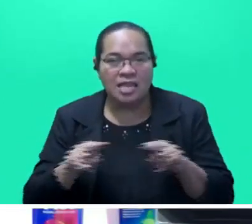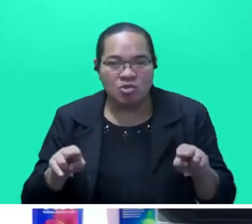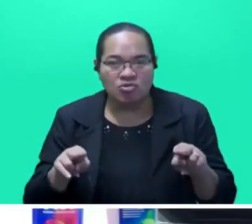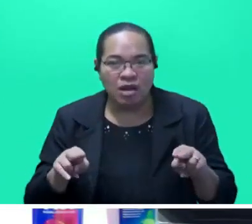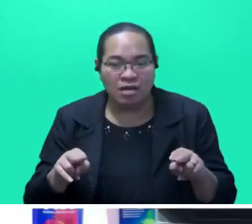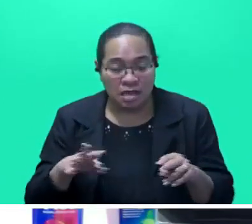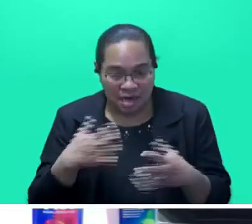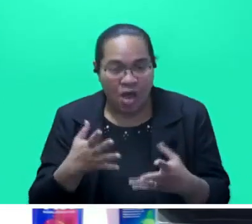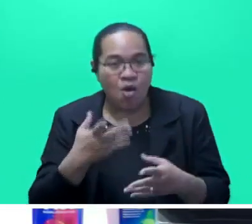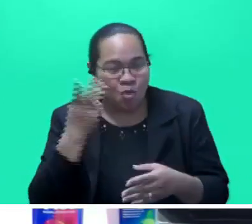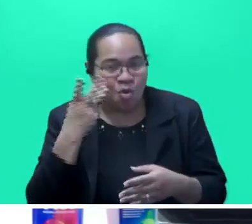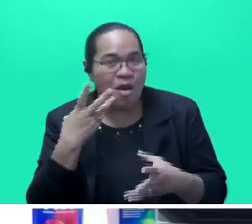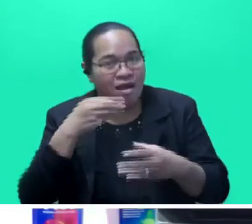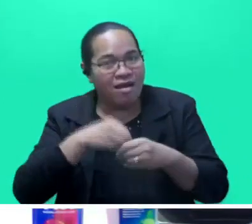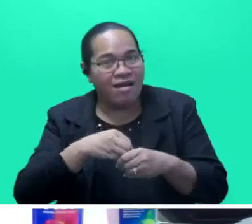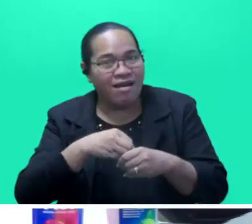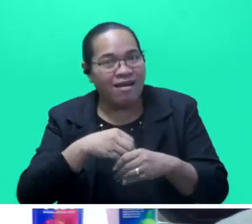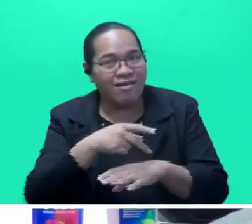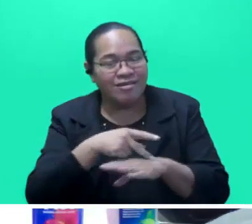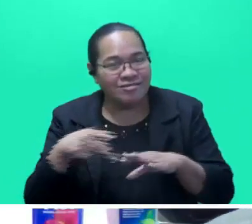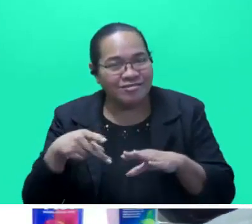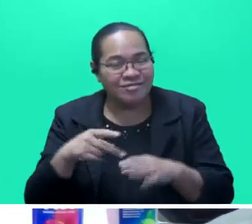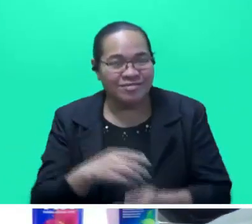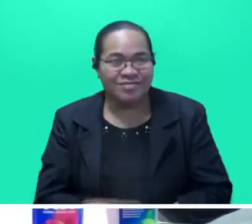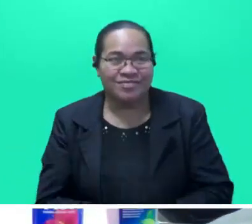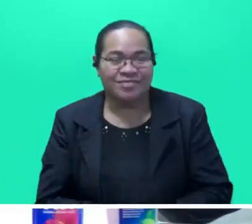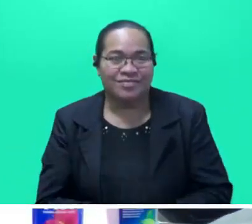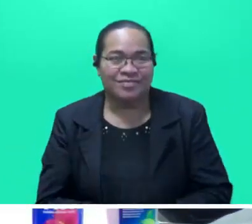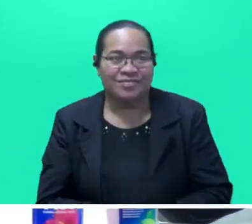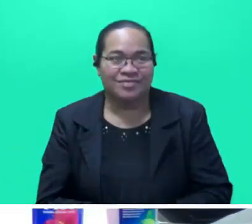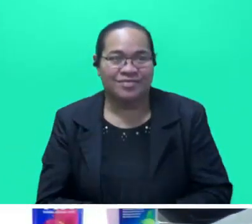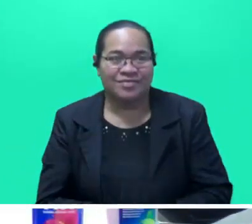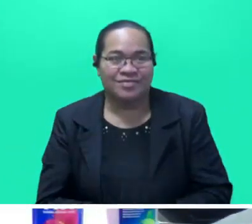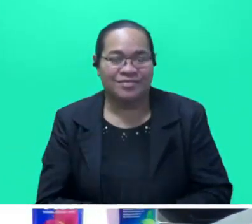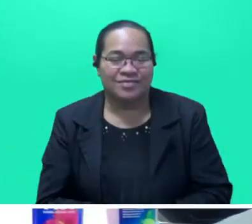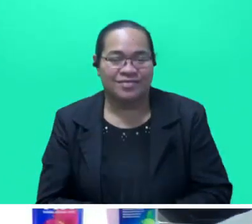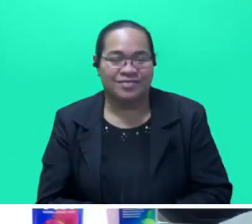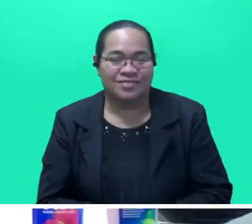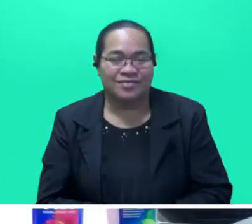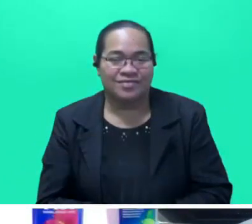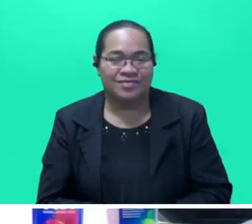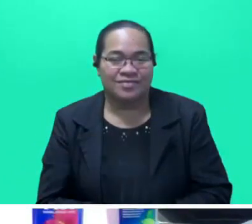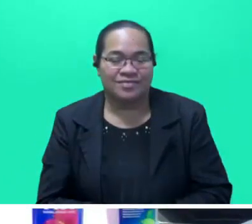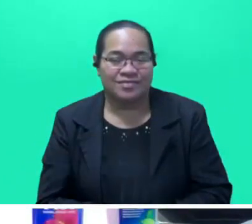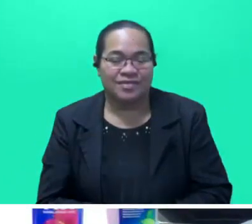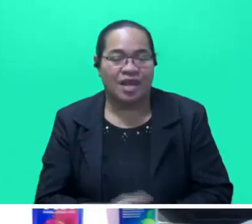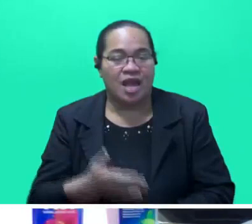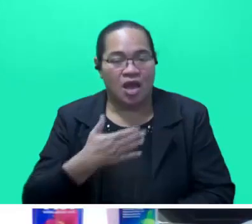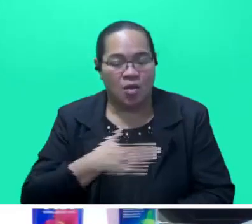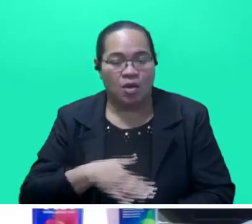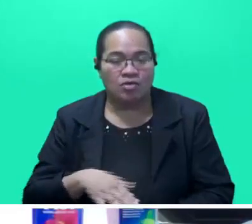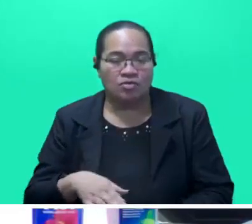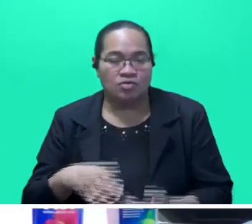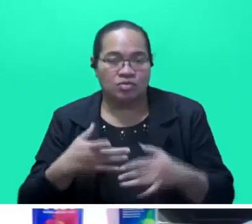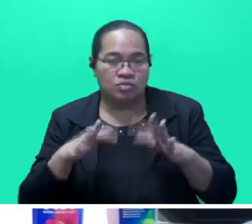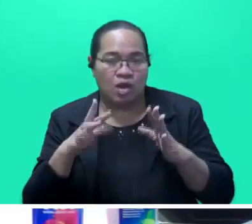have a female acting commissioner, Ms. Charlotte Panpasa. Okay. Mr. Speaker, sir, and I would like to comment on the